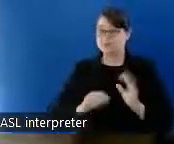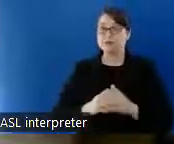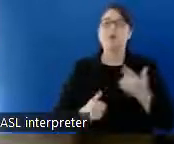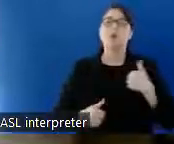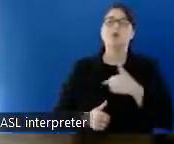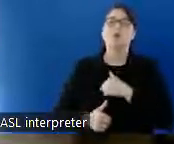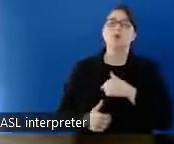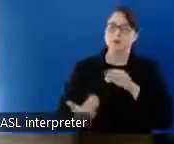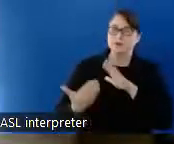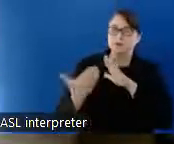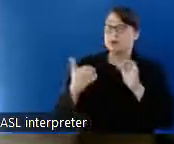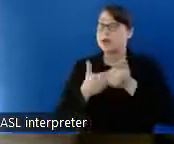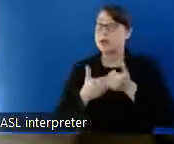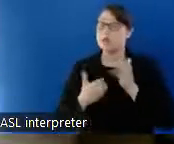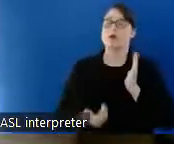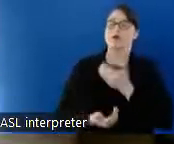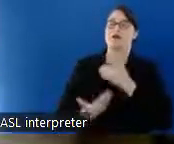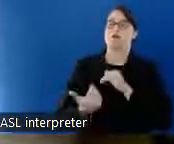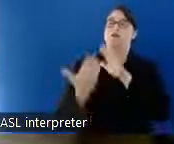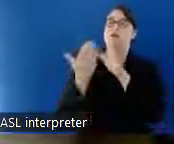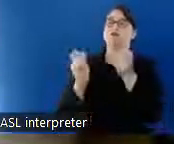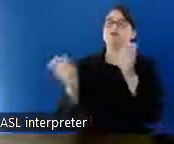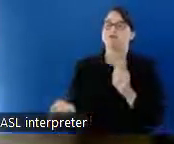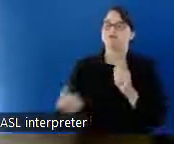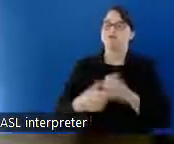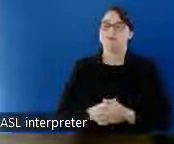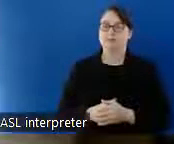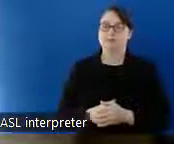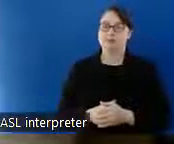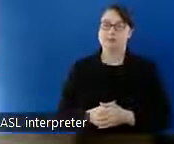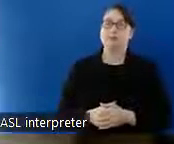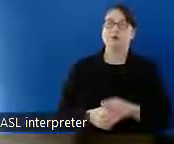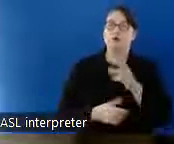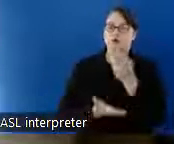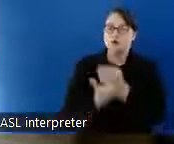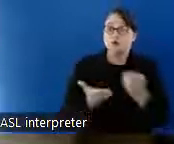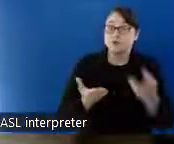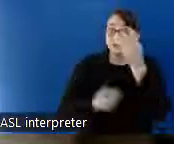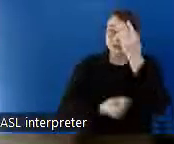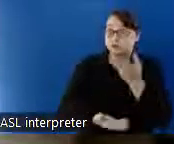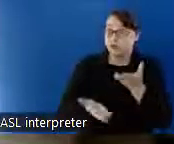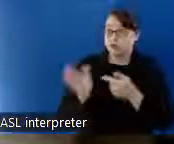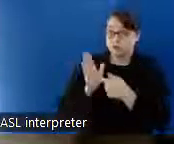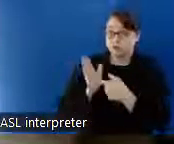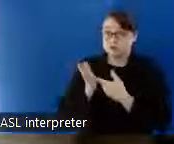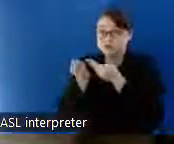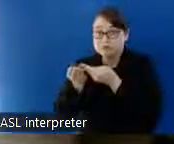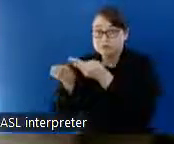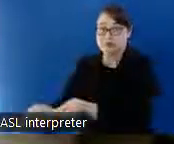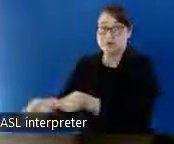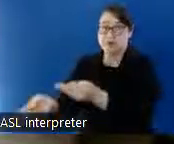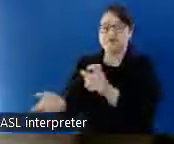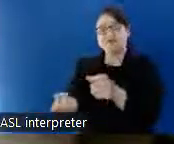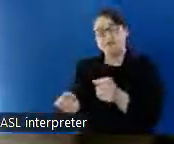approach. We are also focusing resources and information on those affected, especially those most affected.